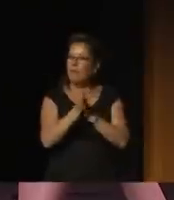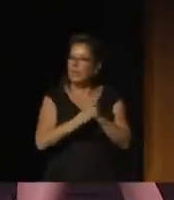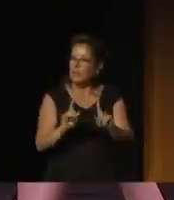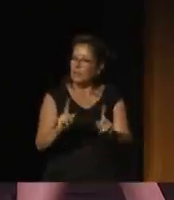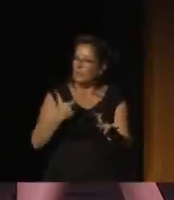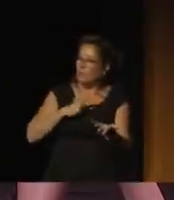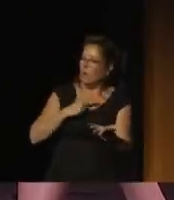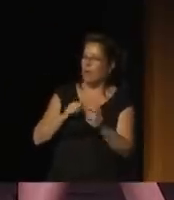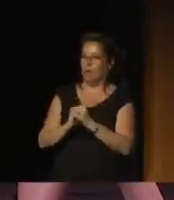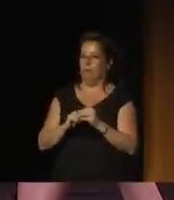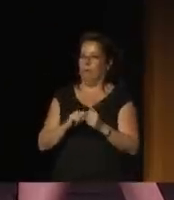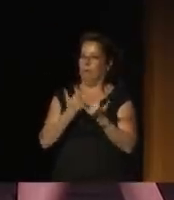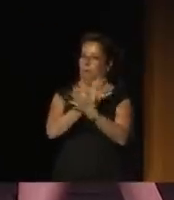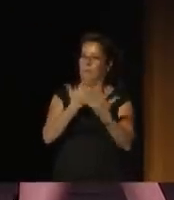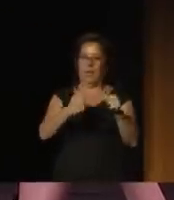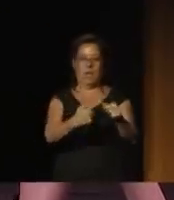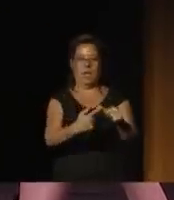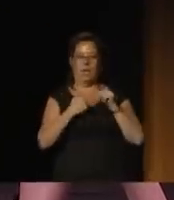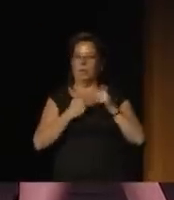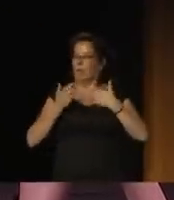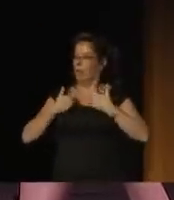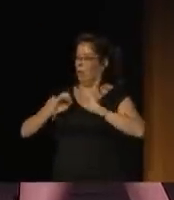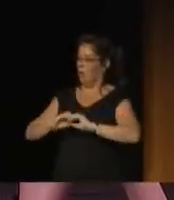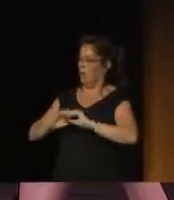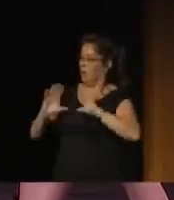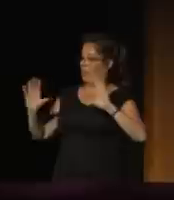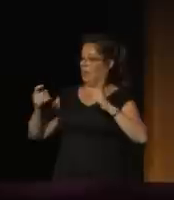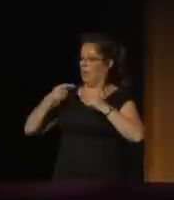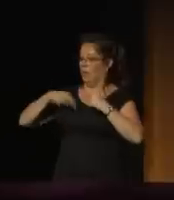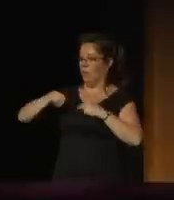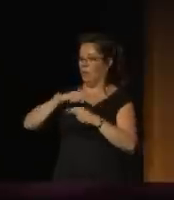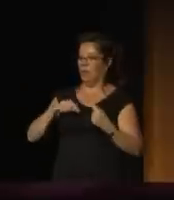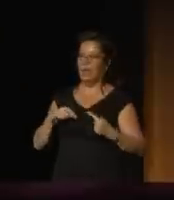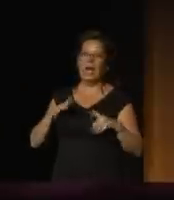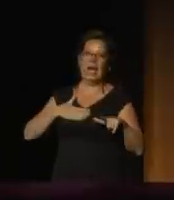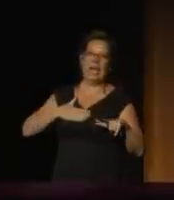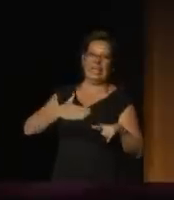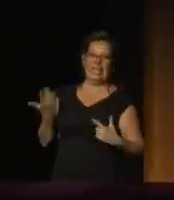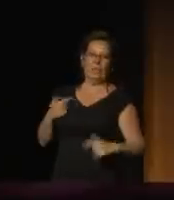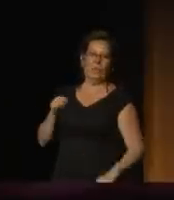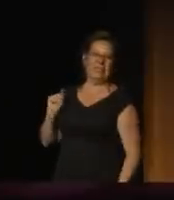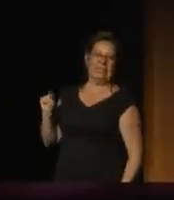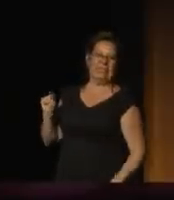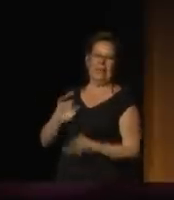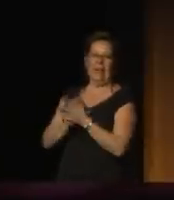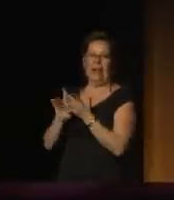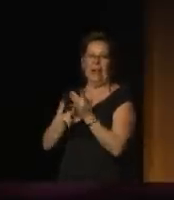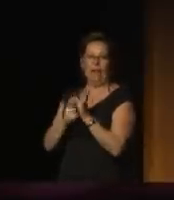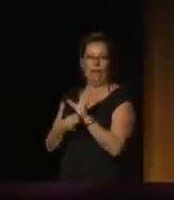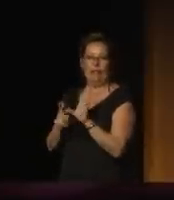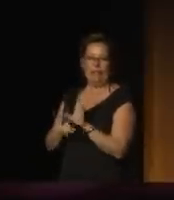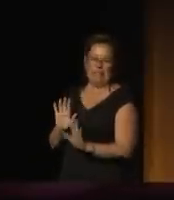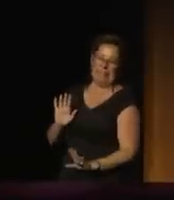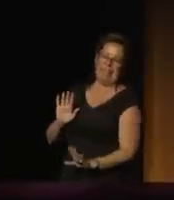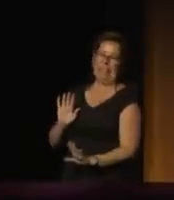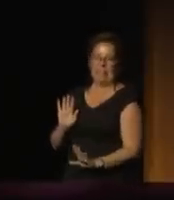up. So the first thing is so clearly the thing that we've all been kind of circling around, which is I didn't want to vote for her. Mm-hmm. So that was some part of the